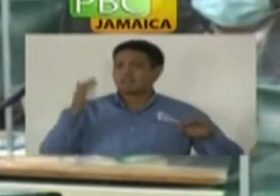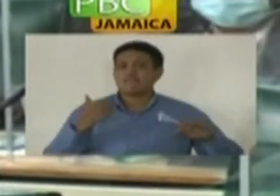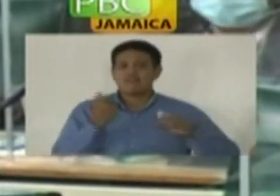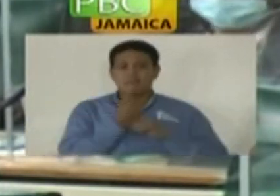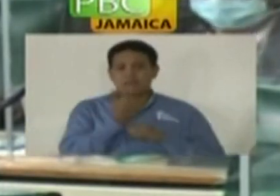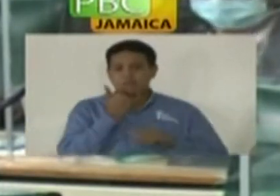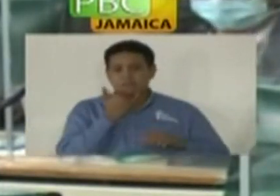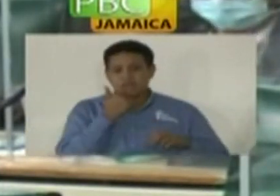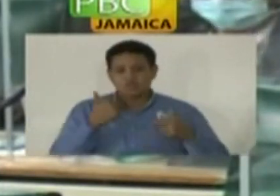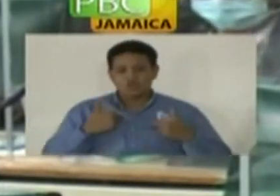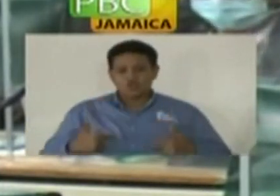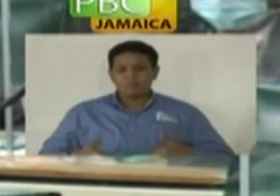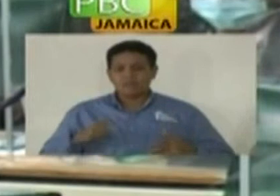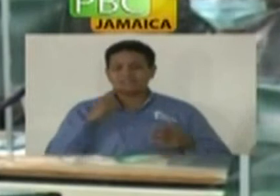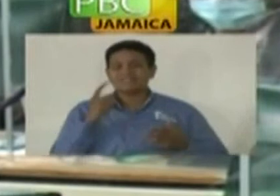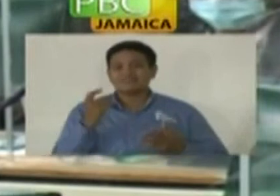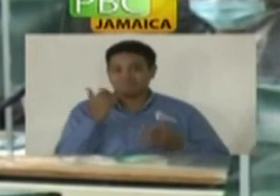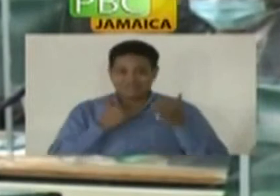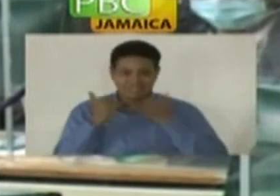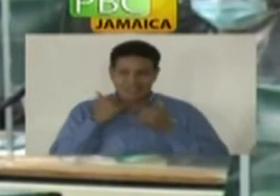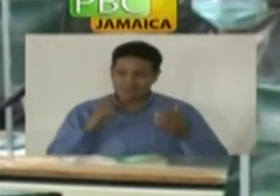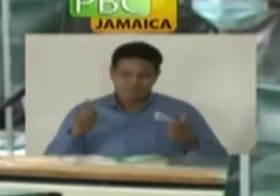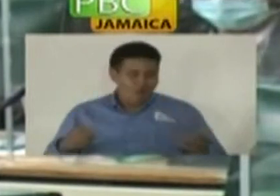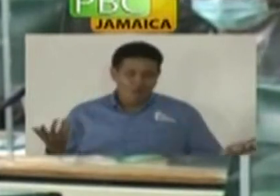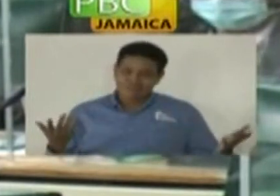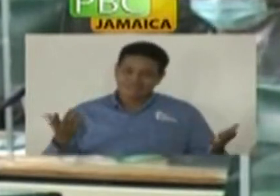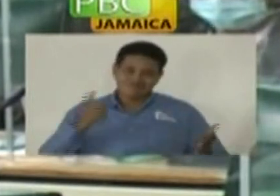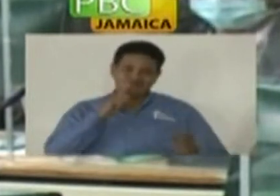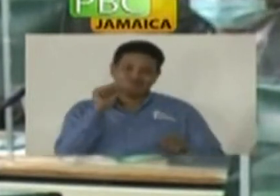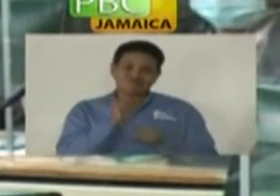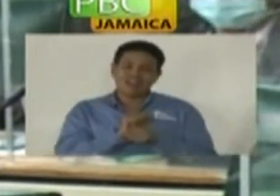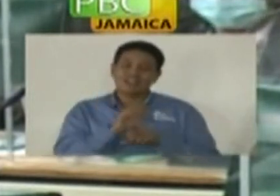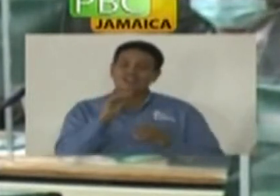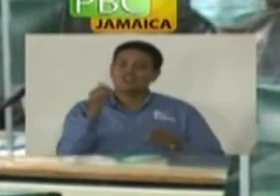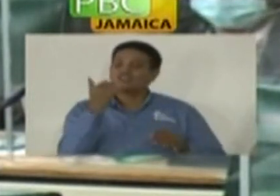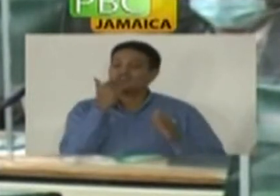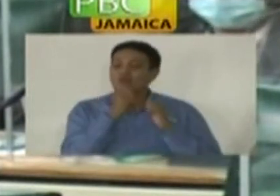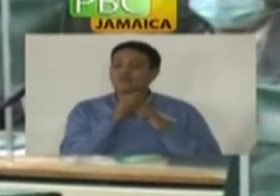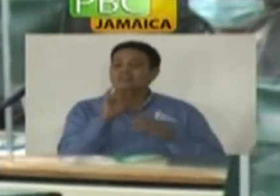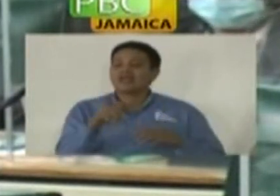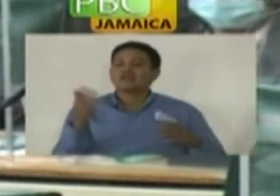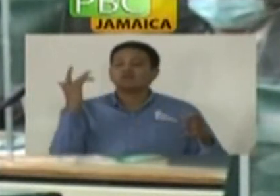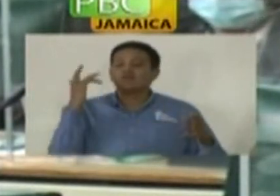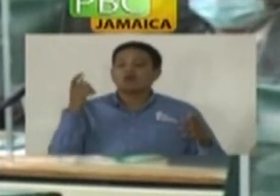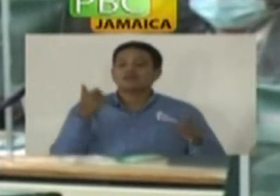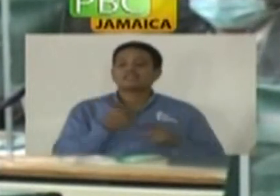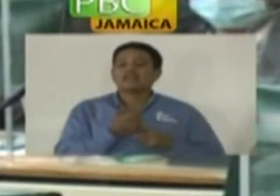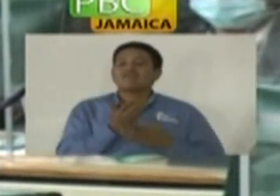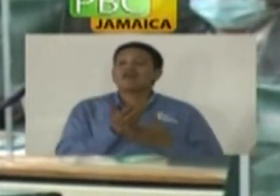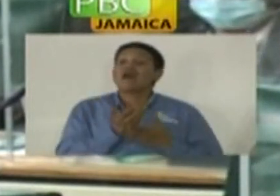an error. Humanity is fallible, and that's a reality. And there's nothing wrong with it, which is why